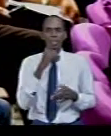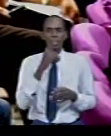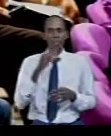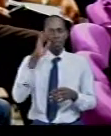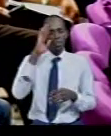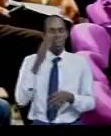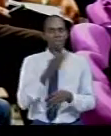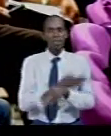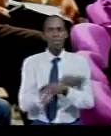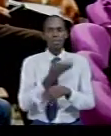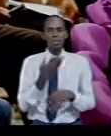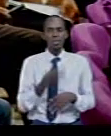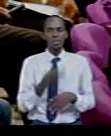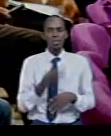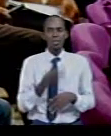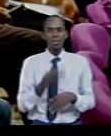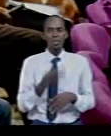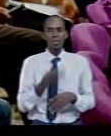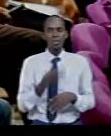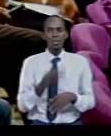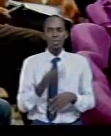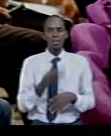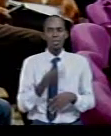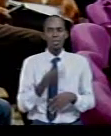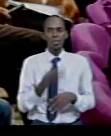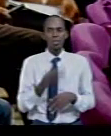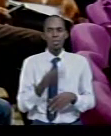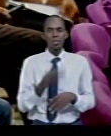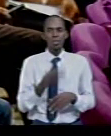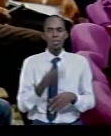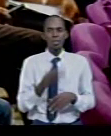the synagogue. And we're told him,